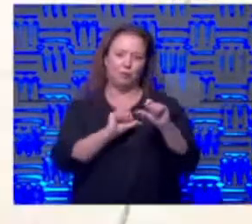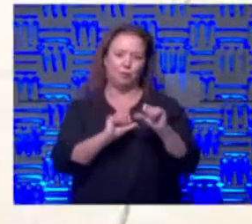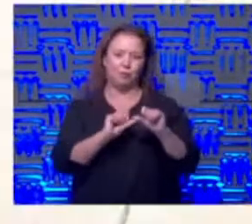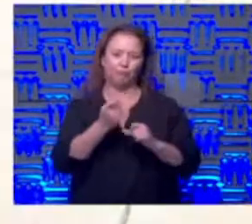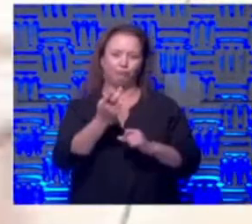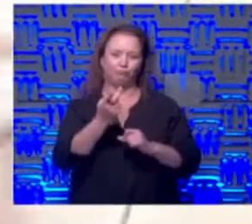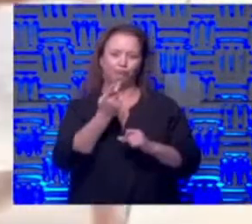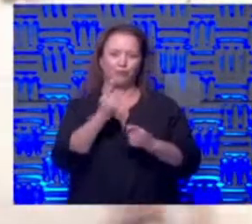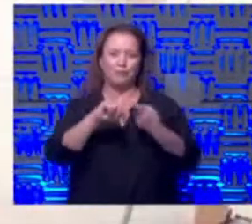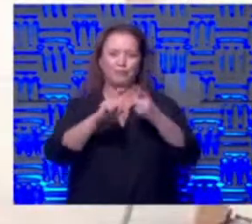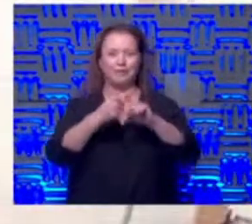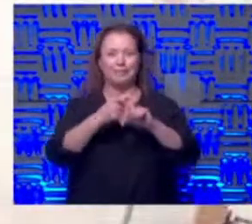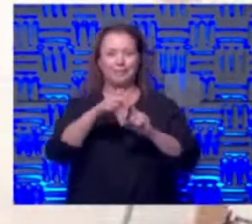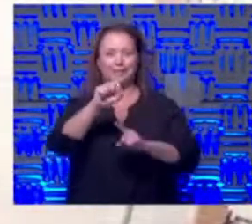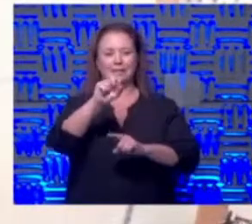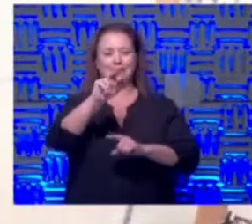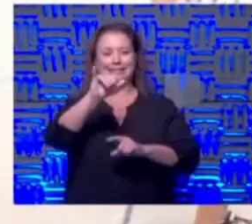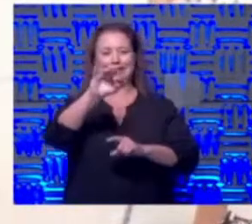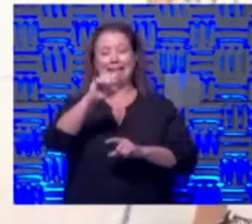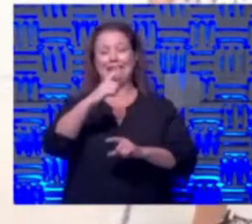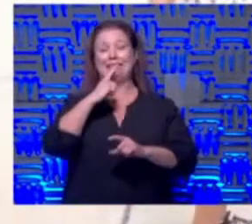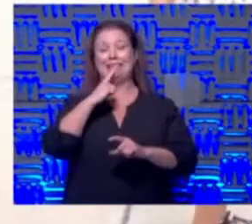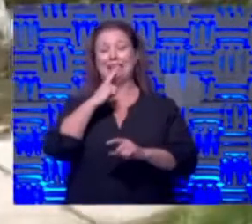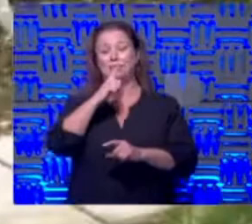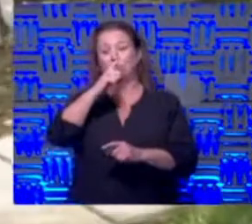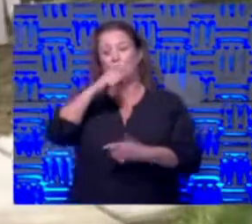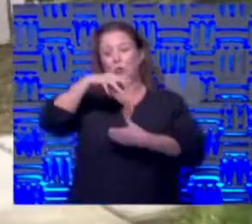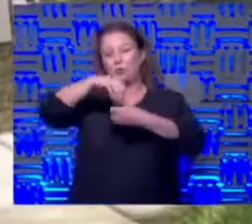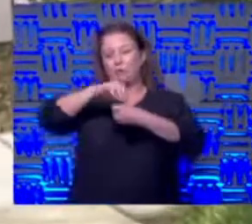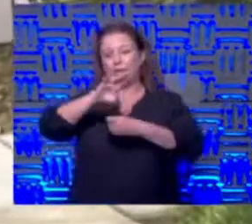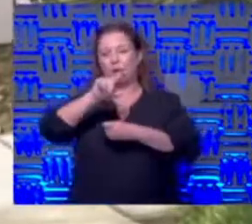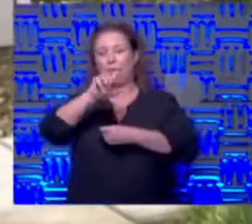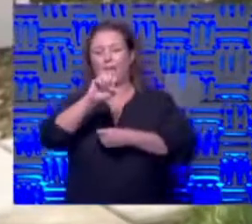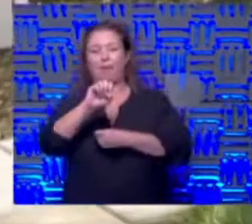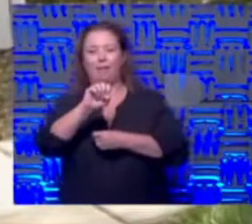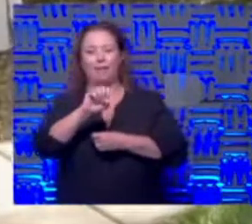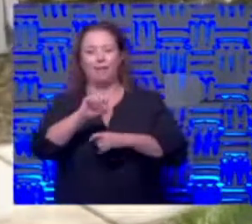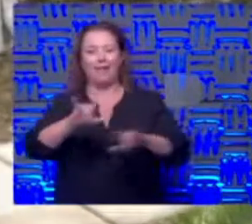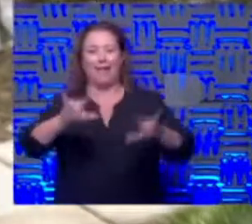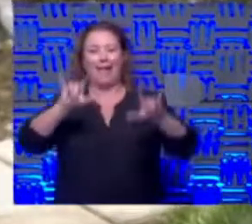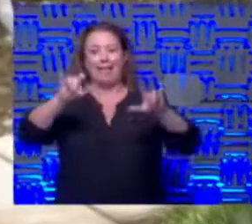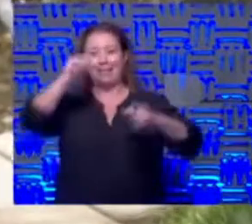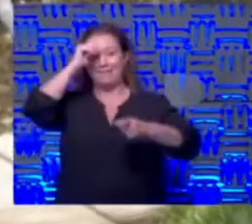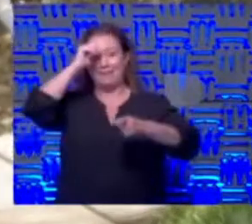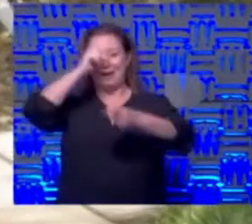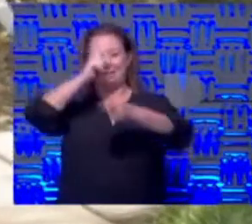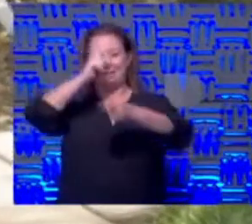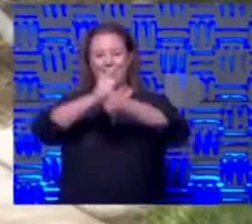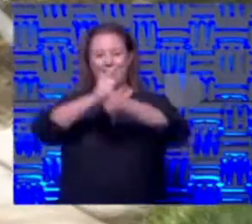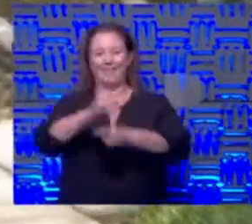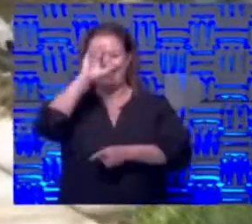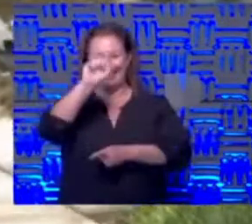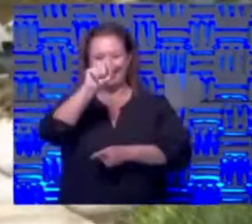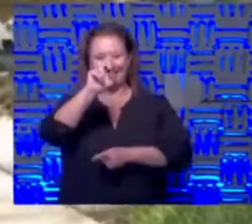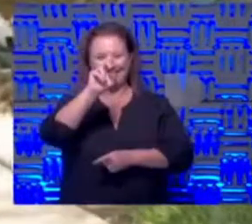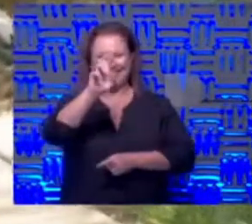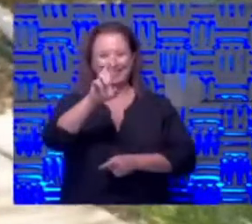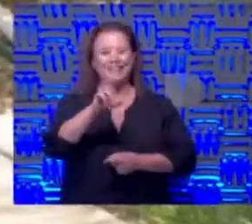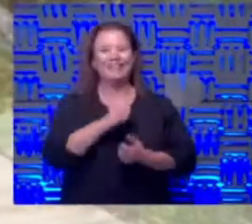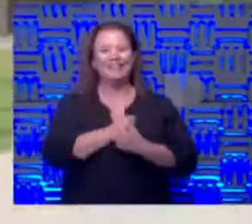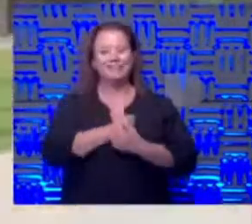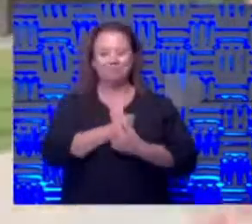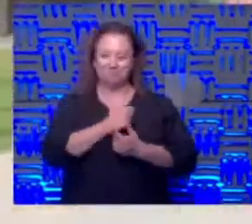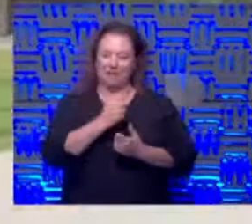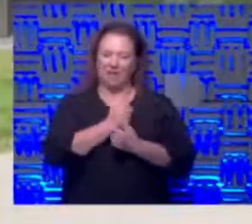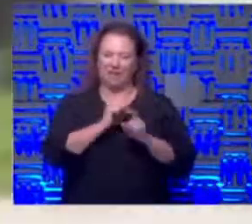friend. Sunny says, remember who's in your bubble. I love my brother. Hey, stinker. But wouldn't mind a little